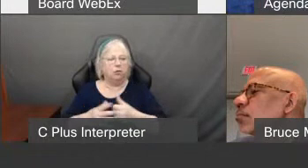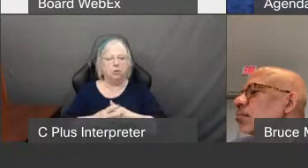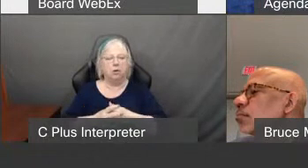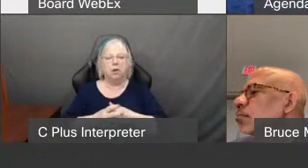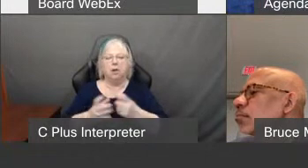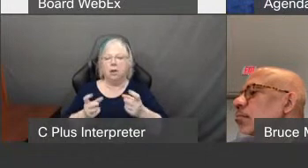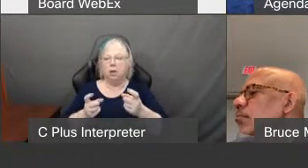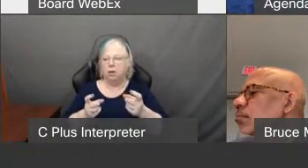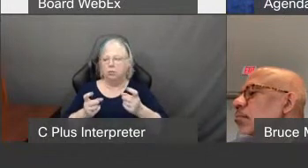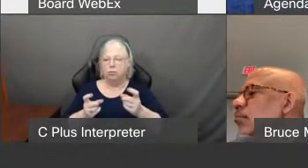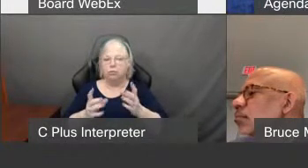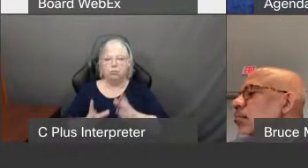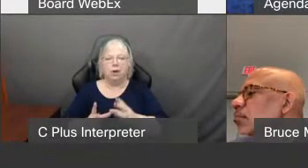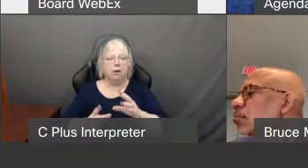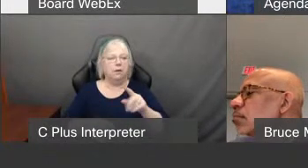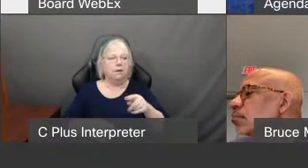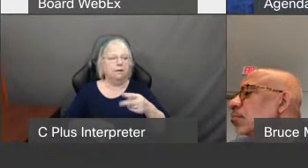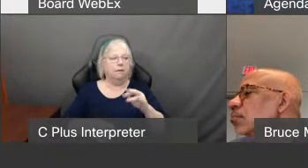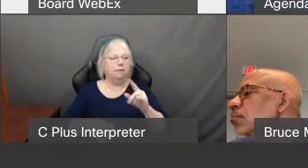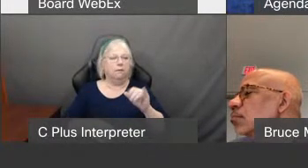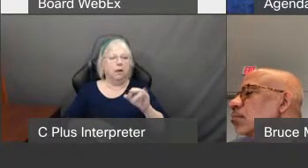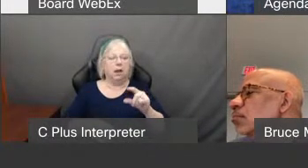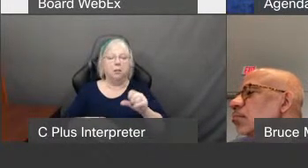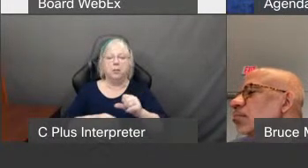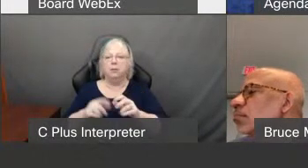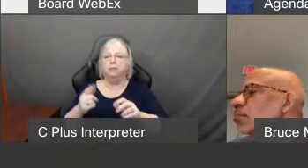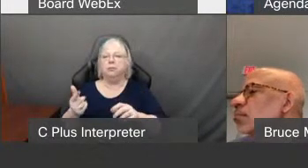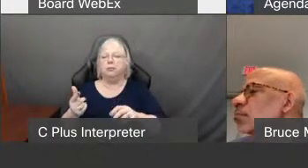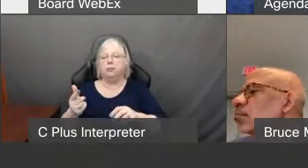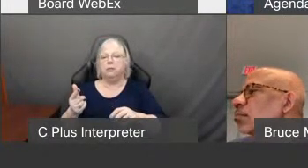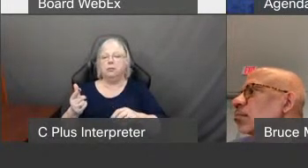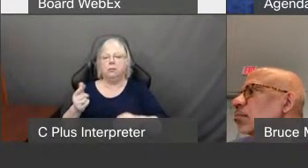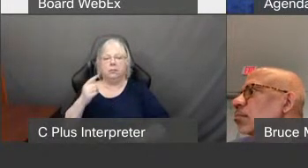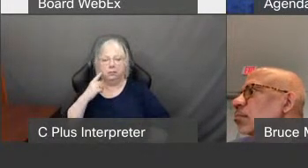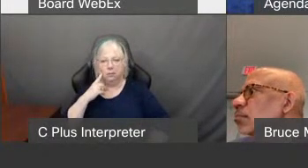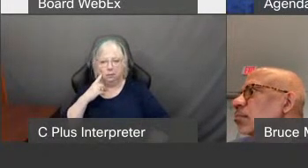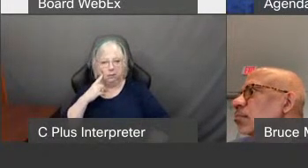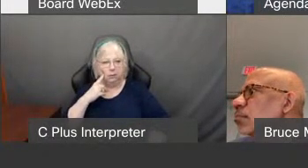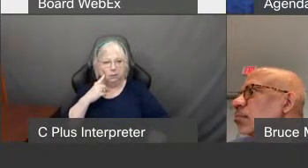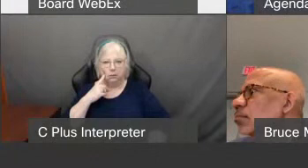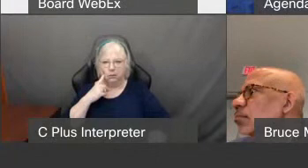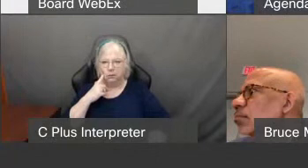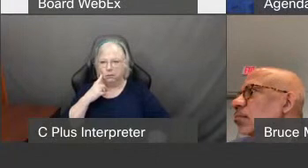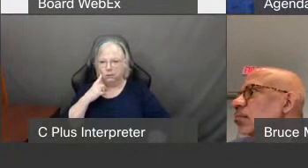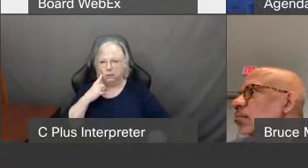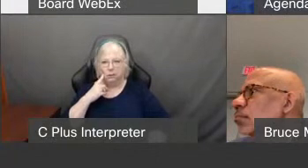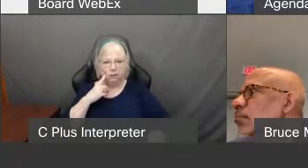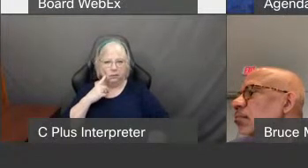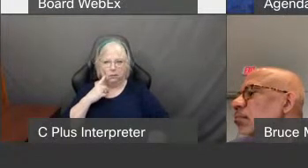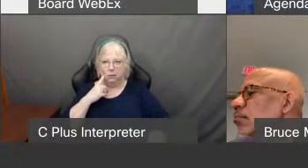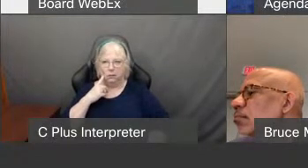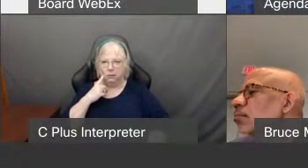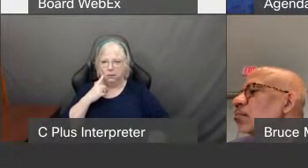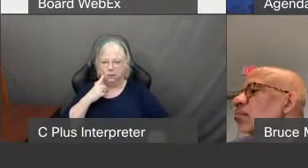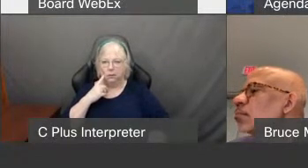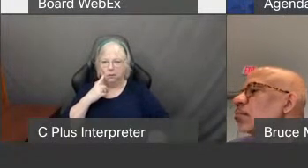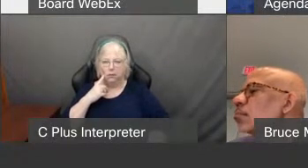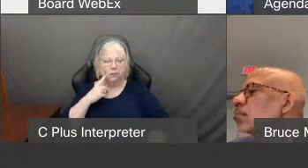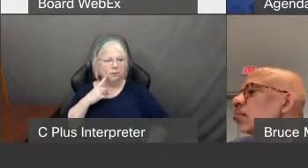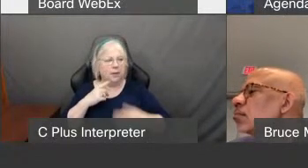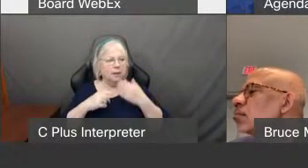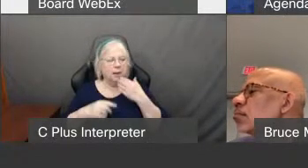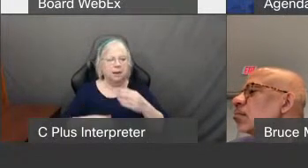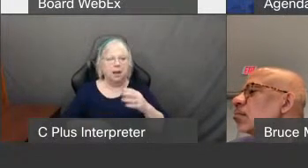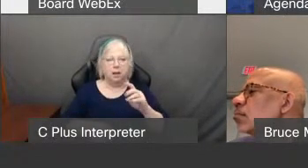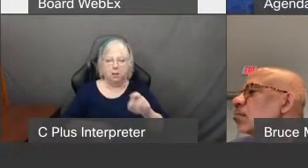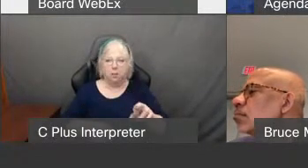Director Phillips. Director Hines, is your hand still up? Yes. Okay. I have one quick question. Thank you,